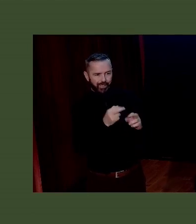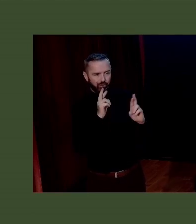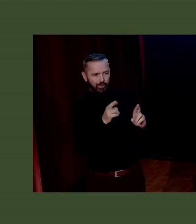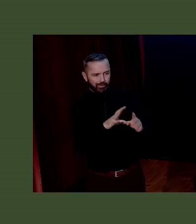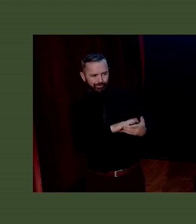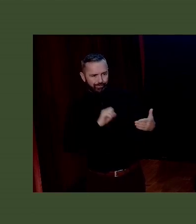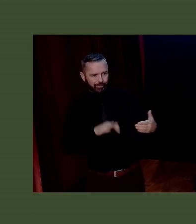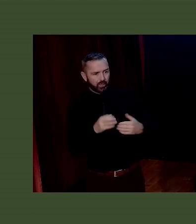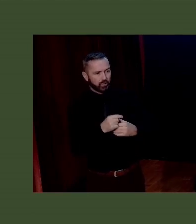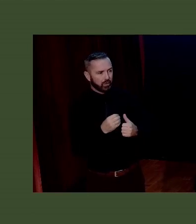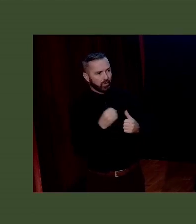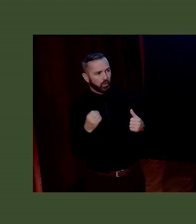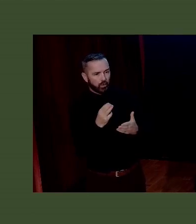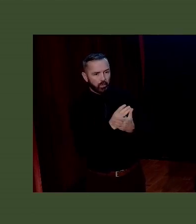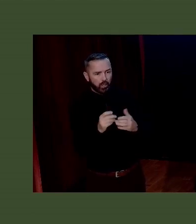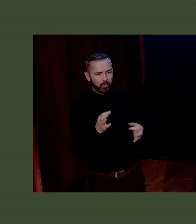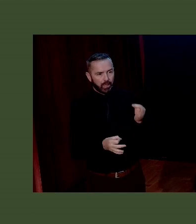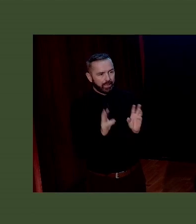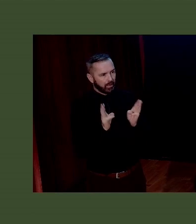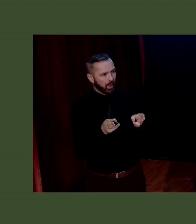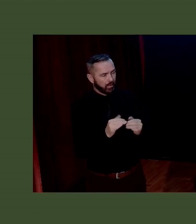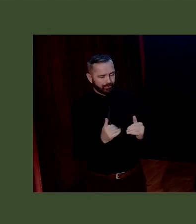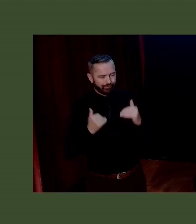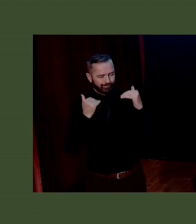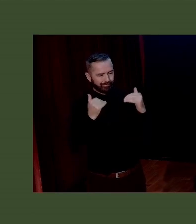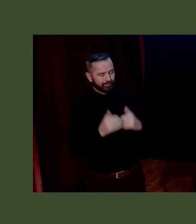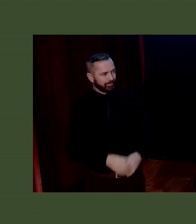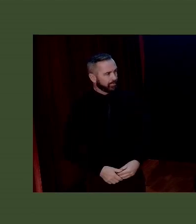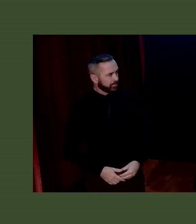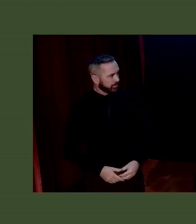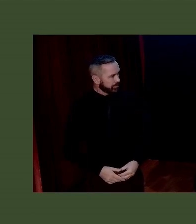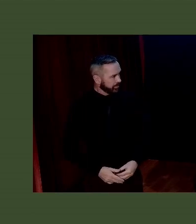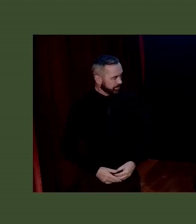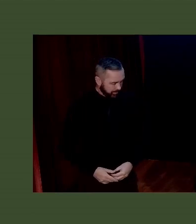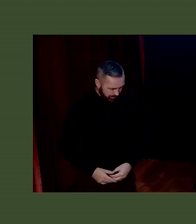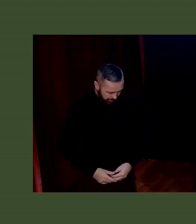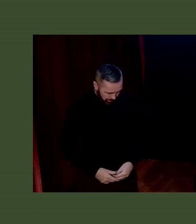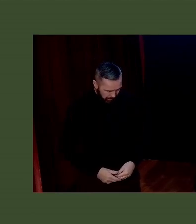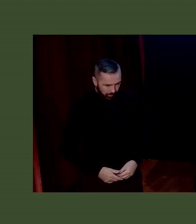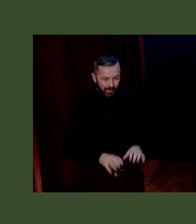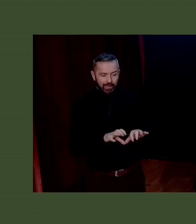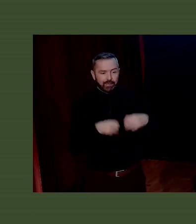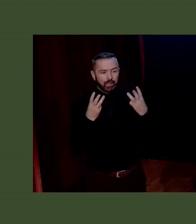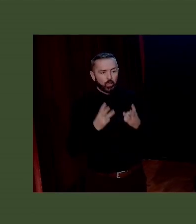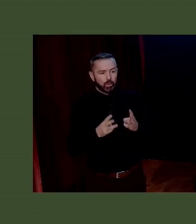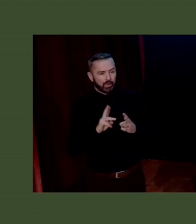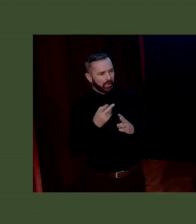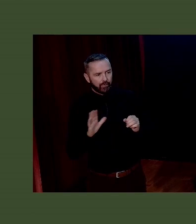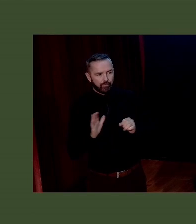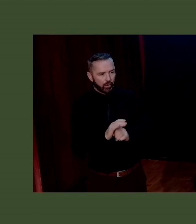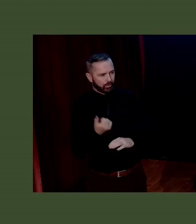as citizens to the upper echelons of political power. While the Senate women were unable to fully subvert this dominance, I mean, they did